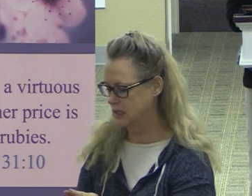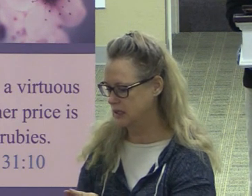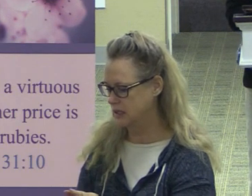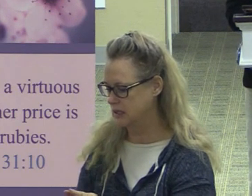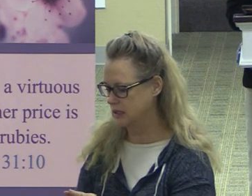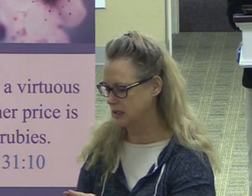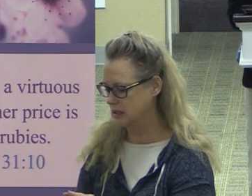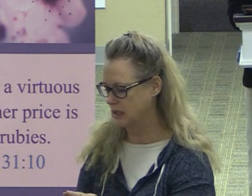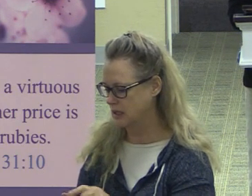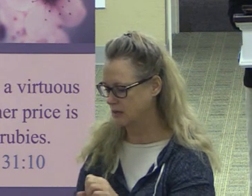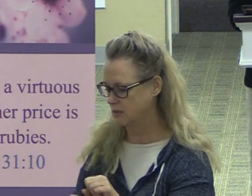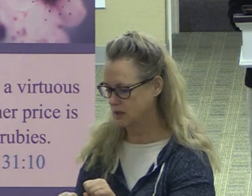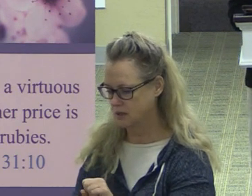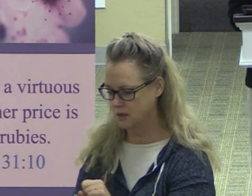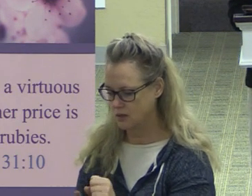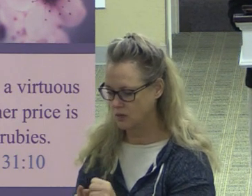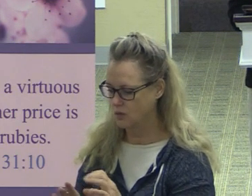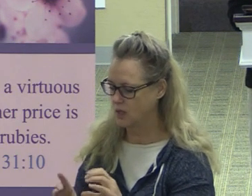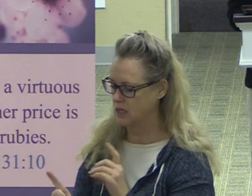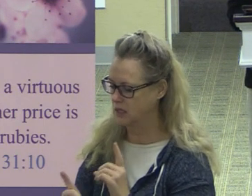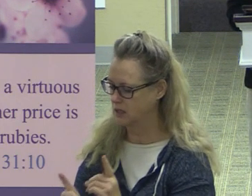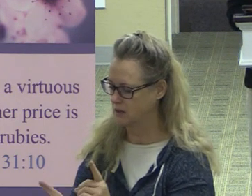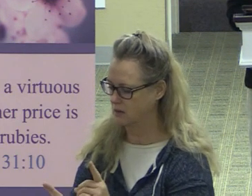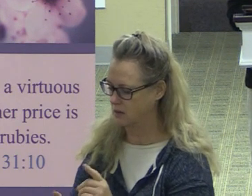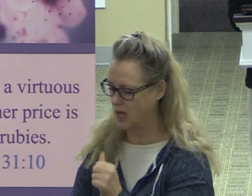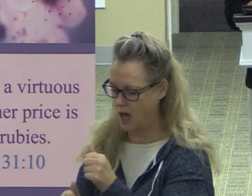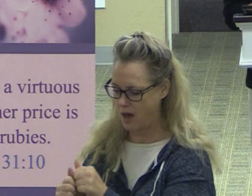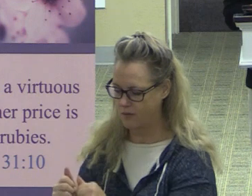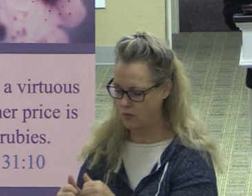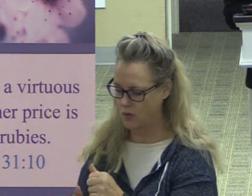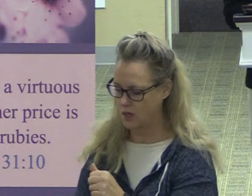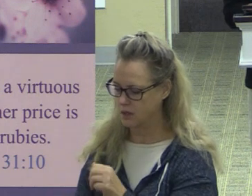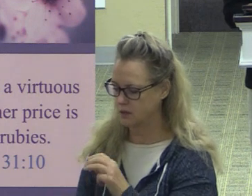disciples. Everyone is going to be believers.